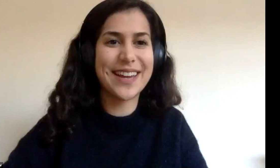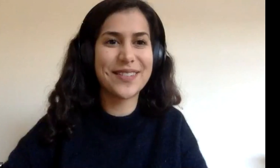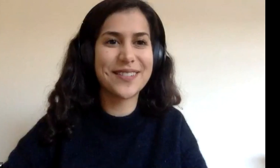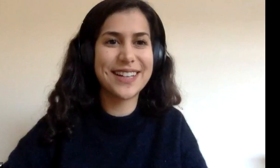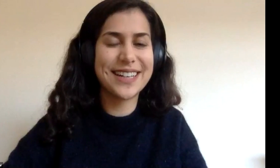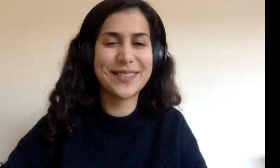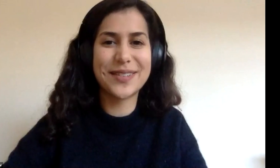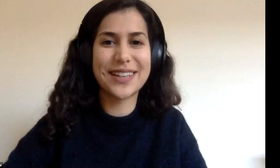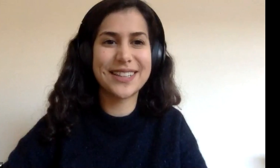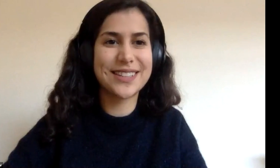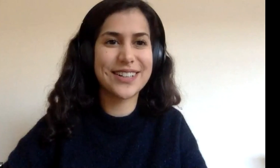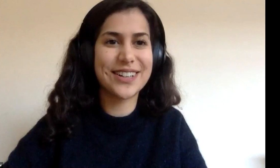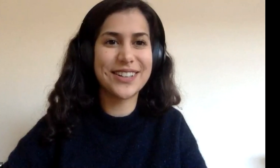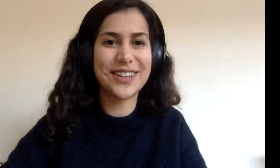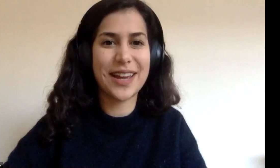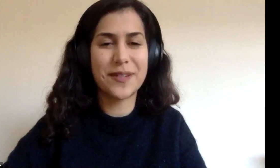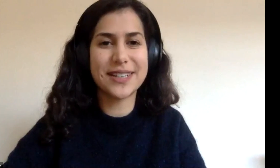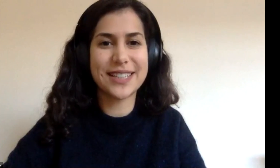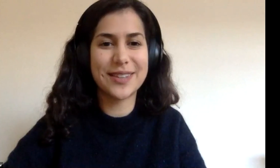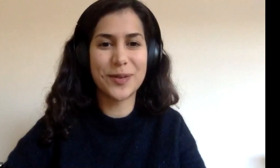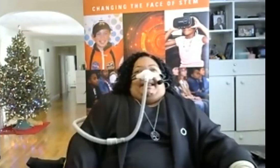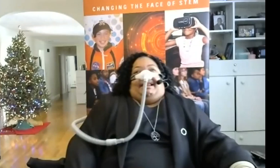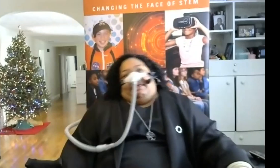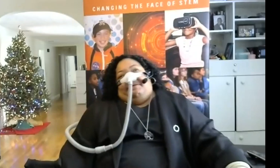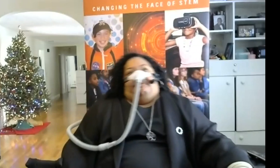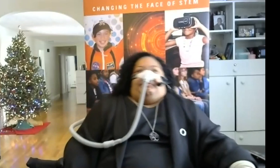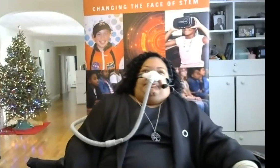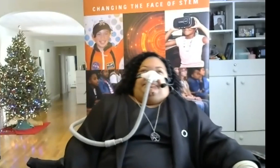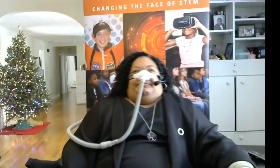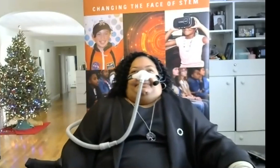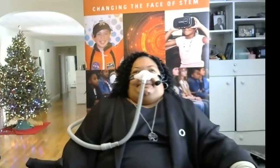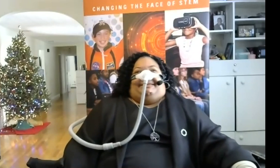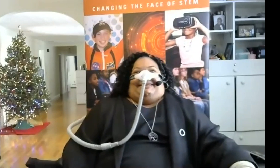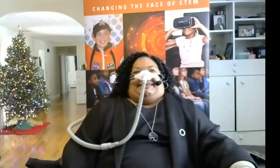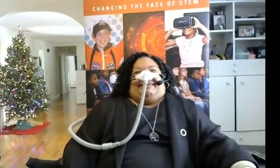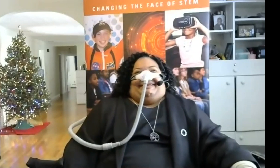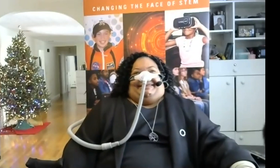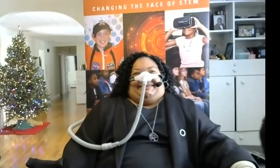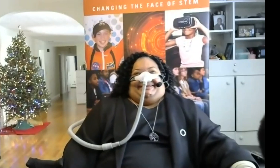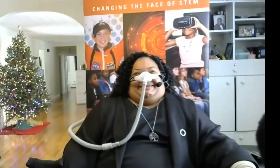Say hi, everyone, if you can turn on your cameras and do a wave.